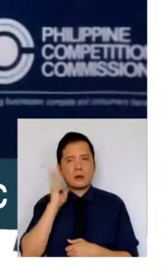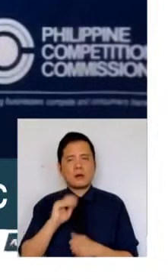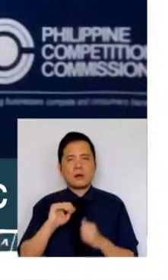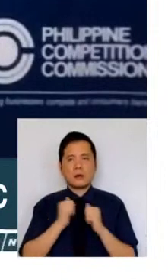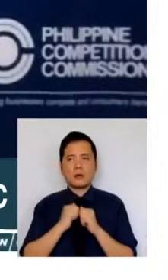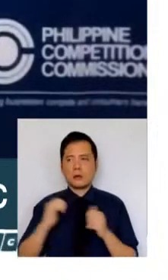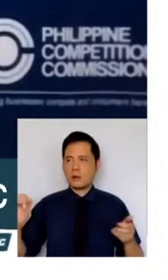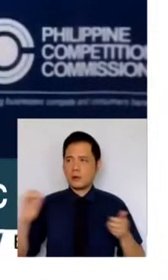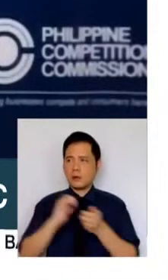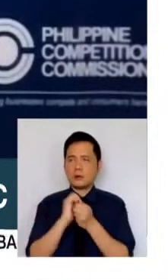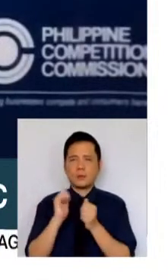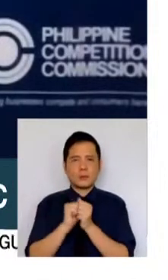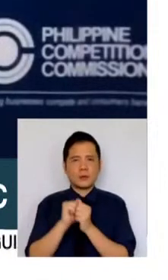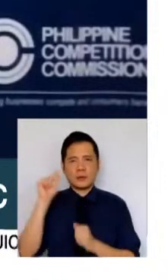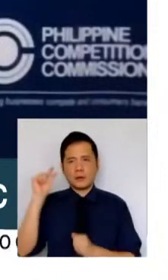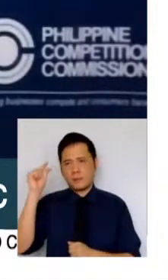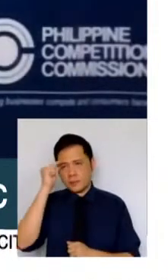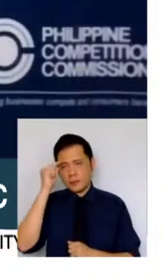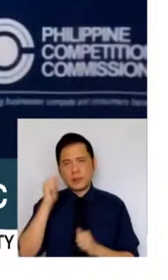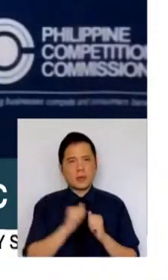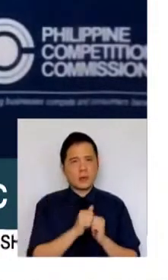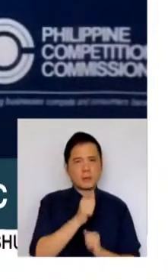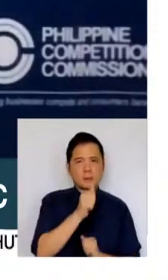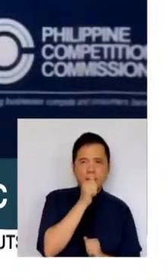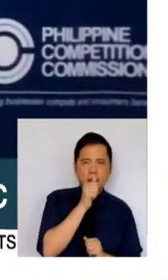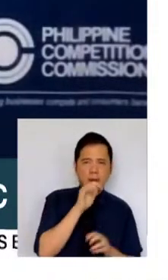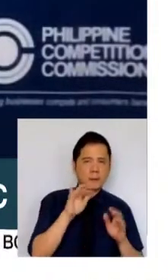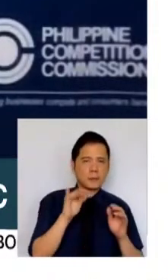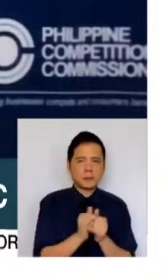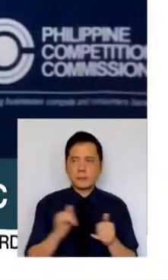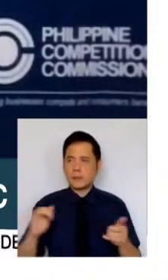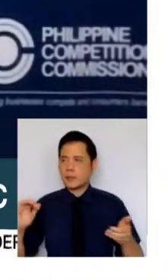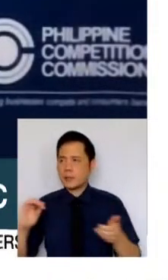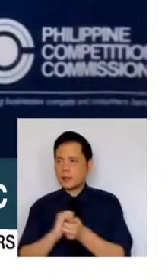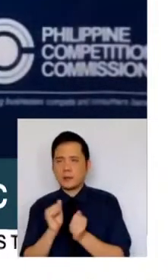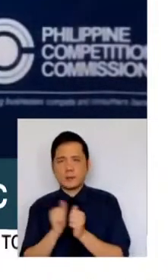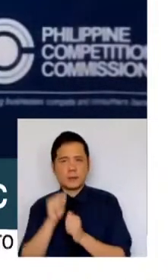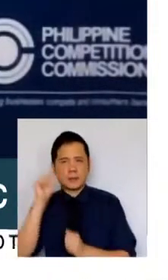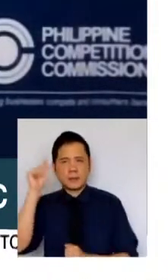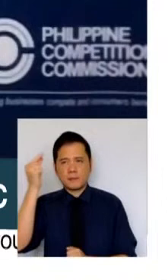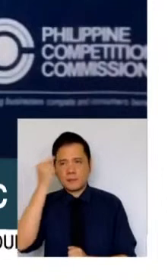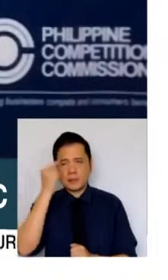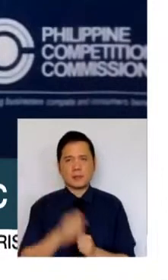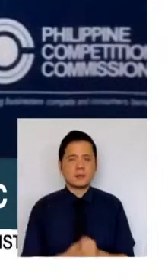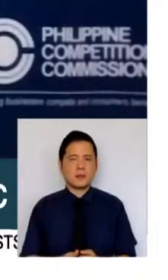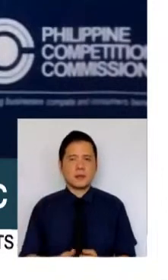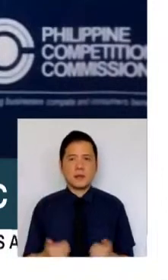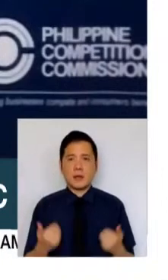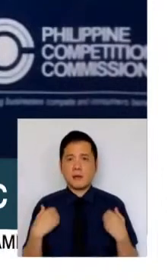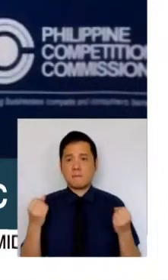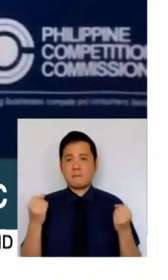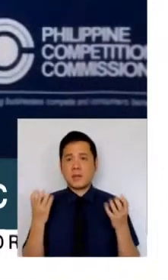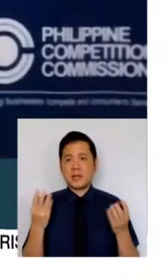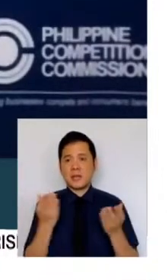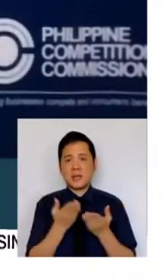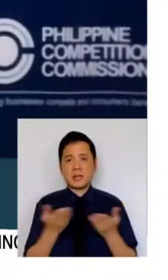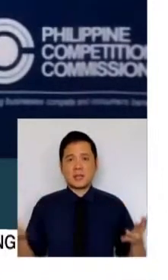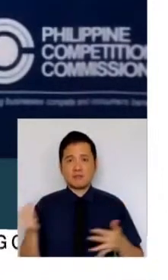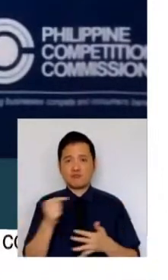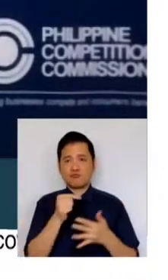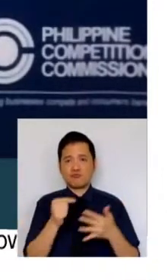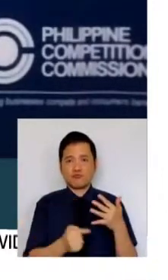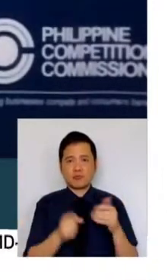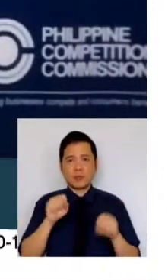partnership work. There are obviously a lot to fix, but we can make it work for us.